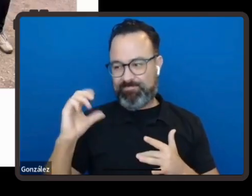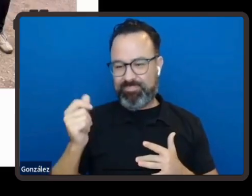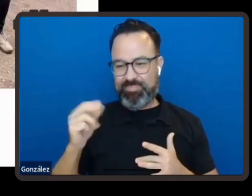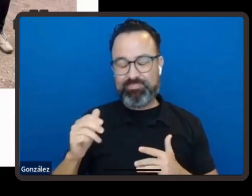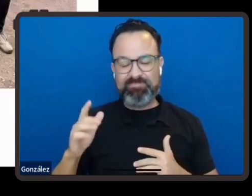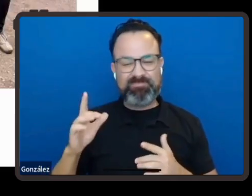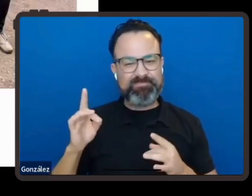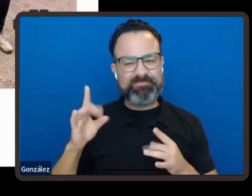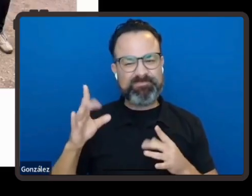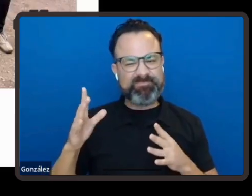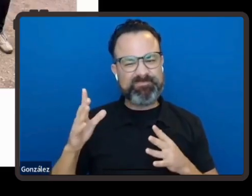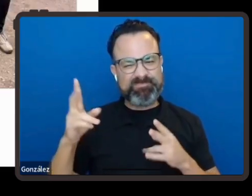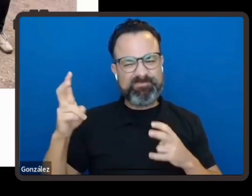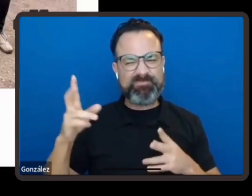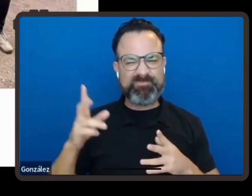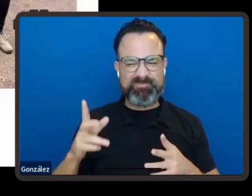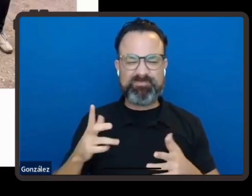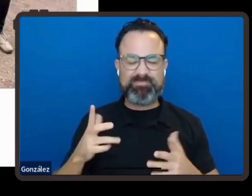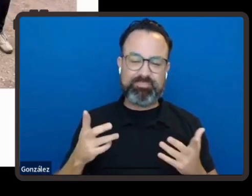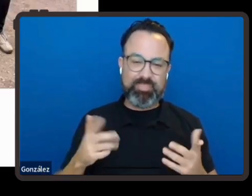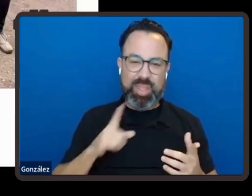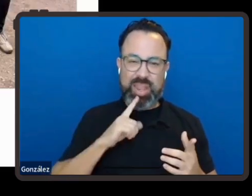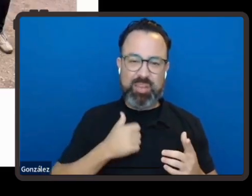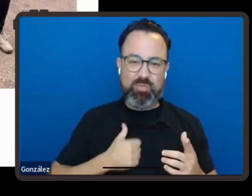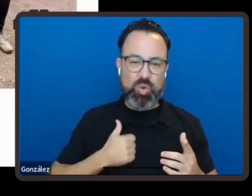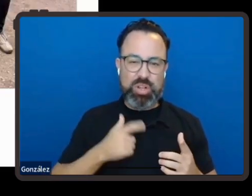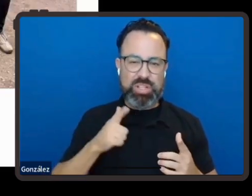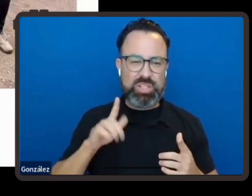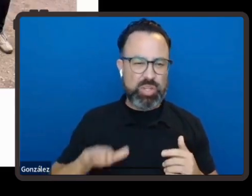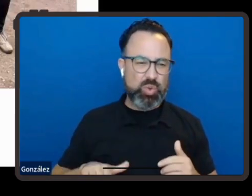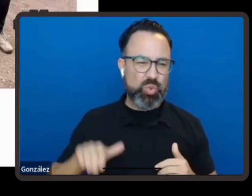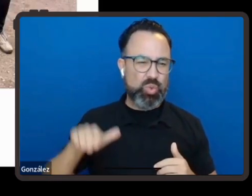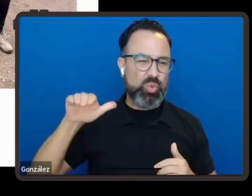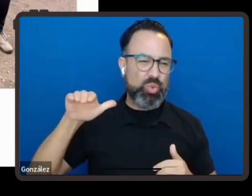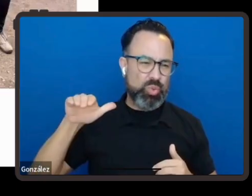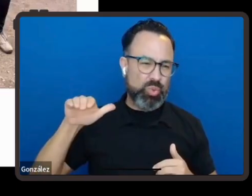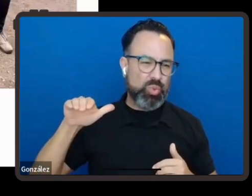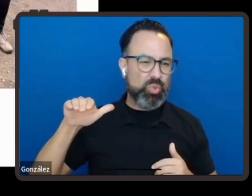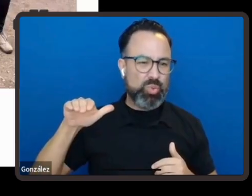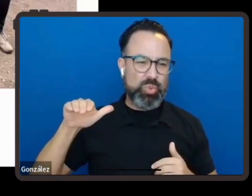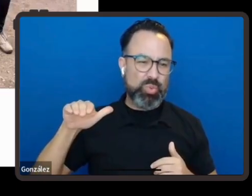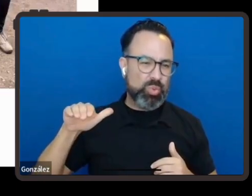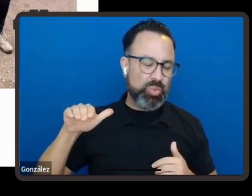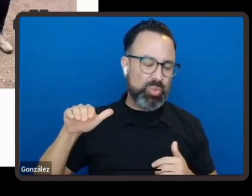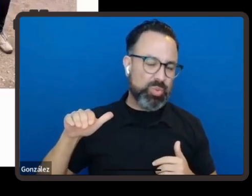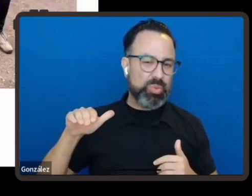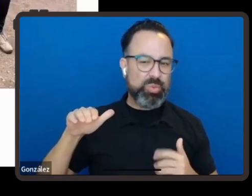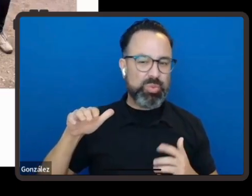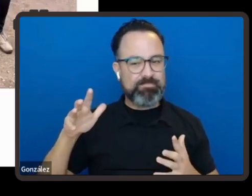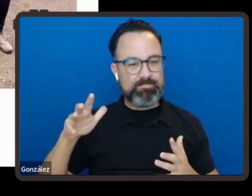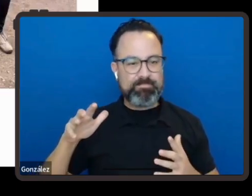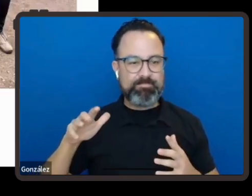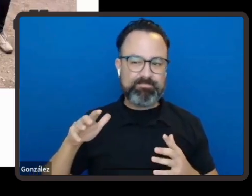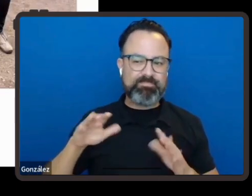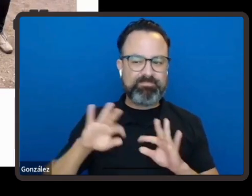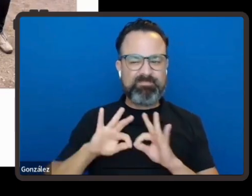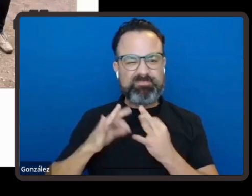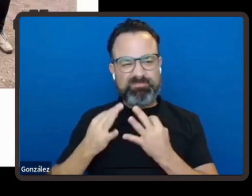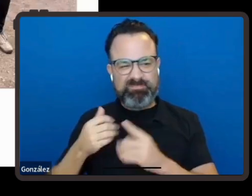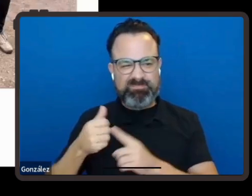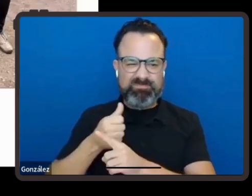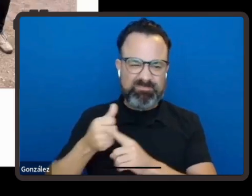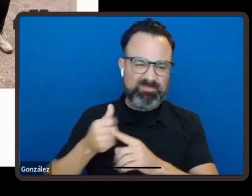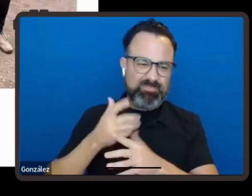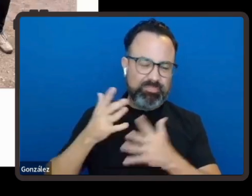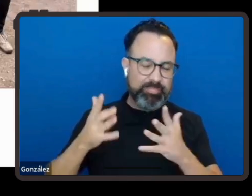unfortunately, she had an abusive growing up issue, well, a huge part of her life, and she is in foster care,